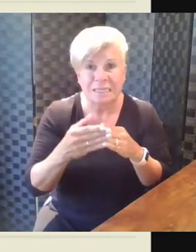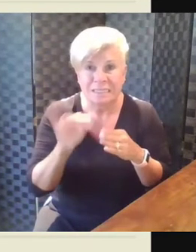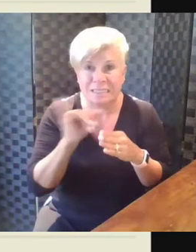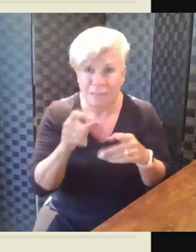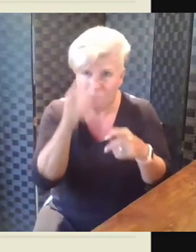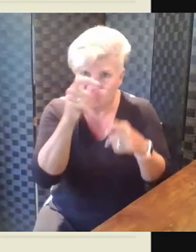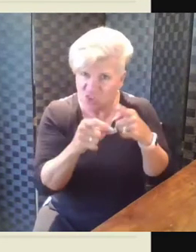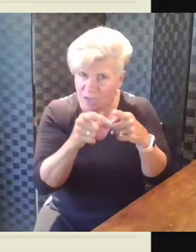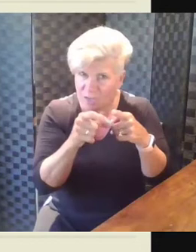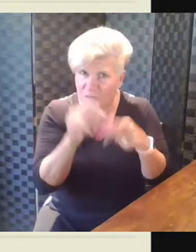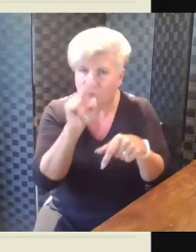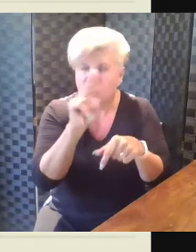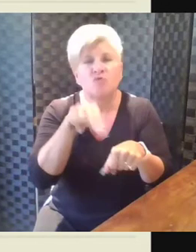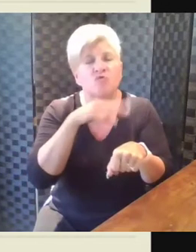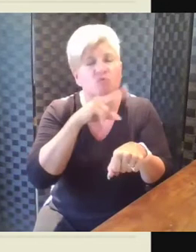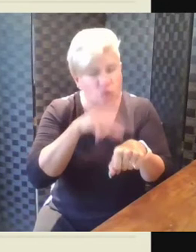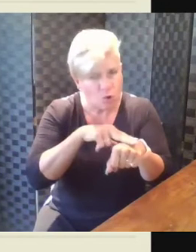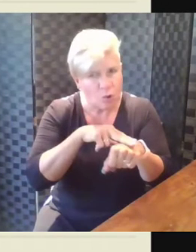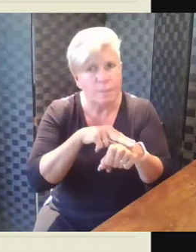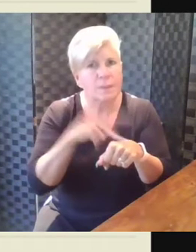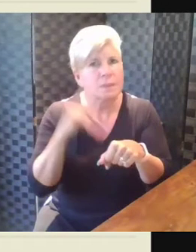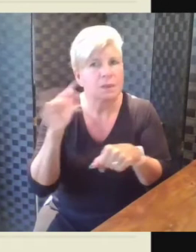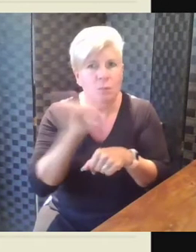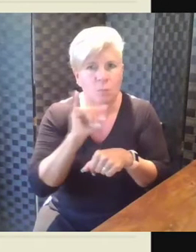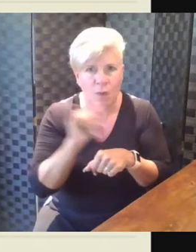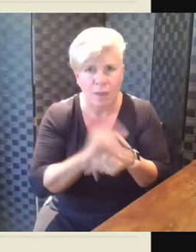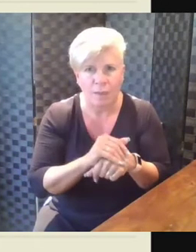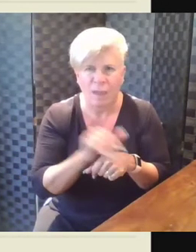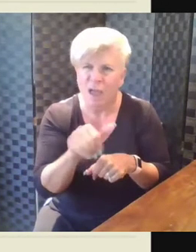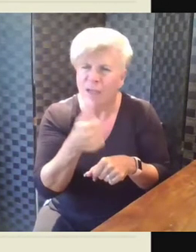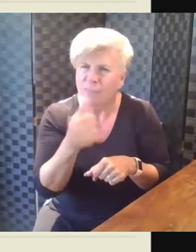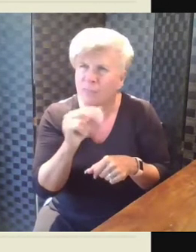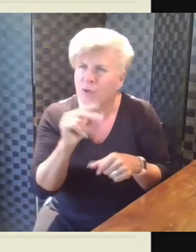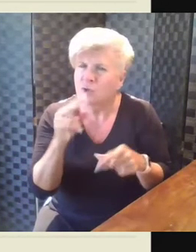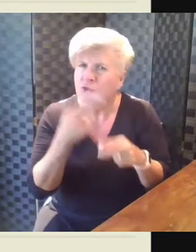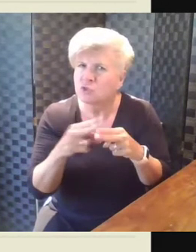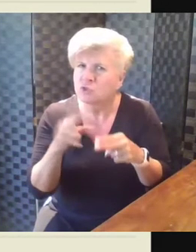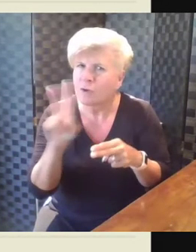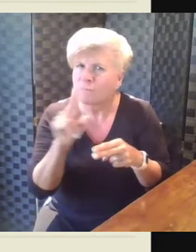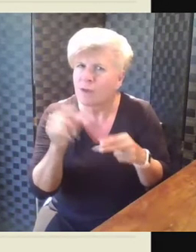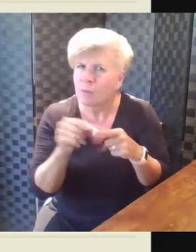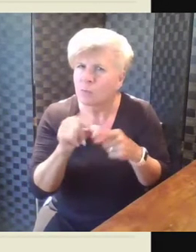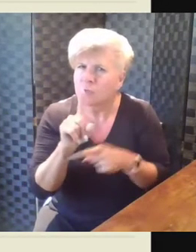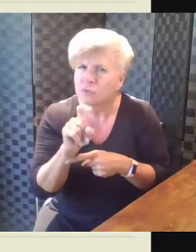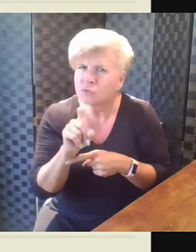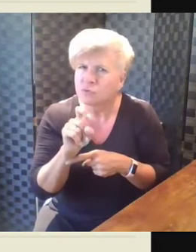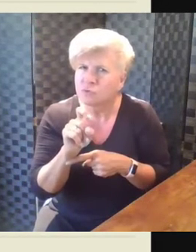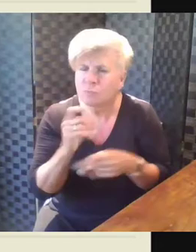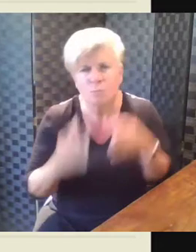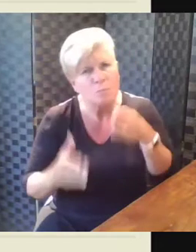chunk usually rhyme. What are some other short vowel words, Moby?